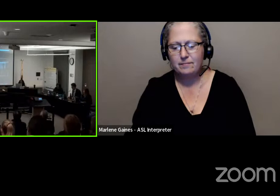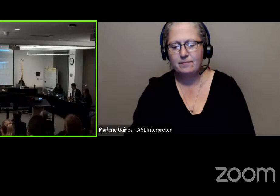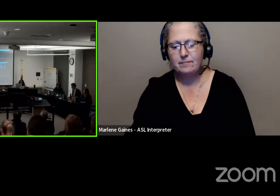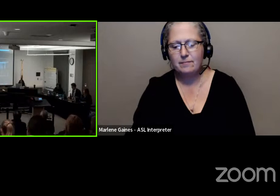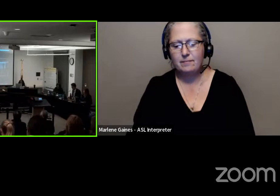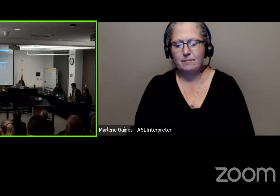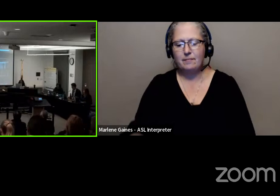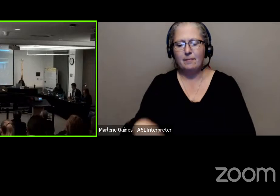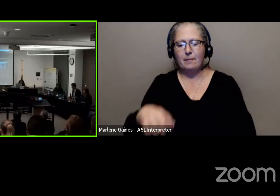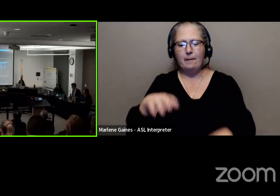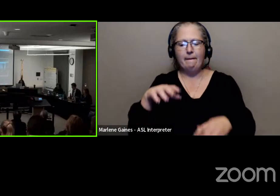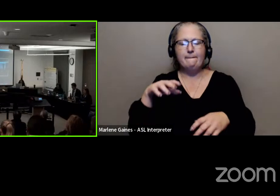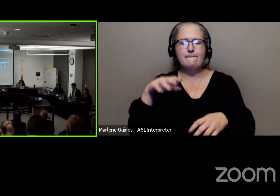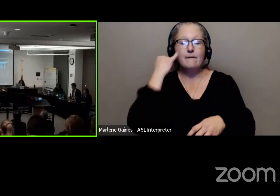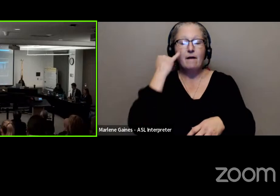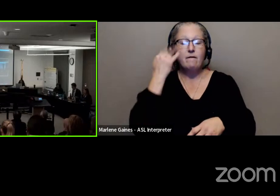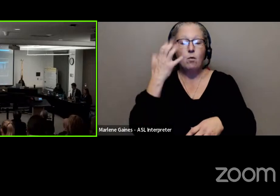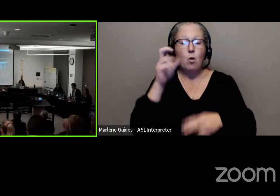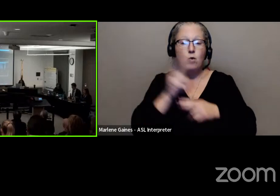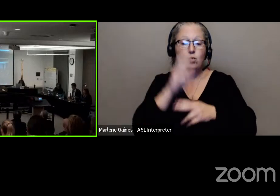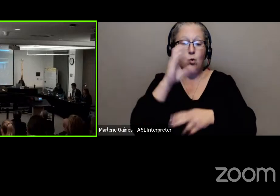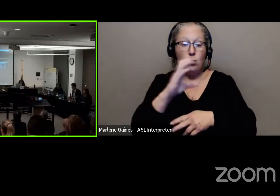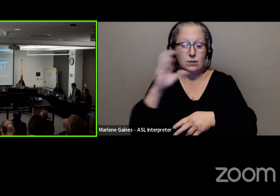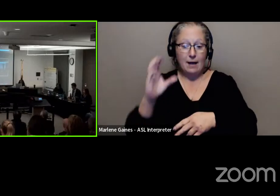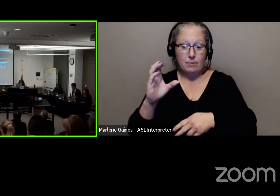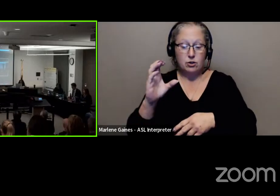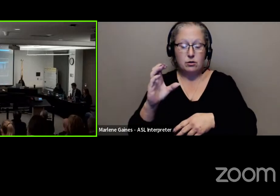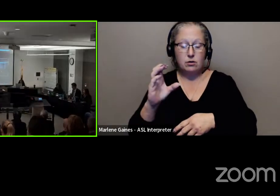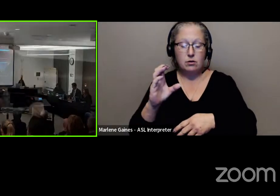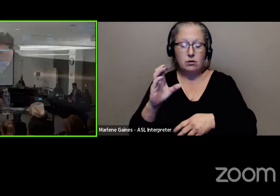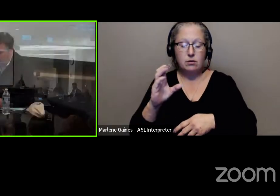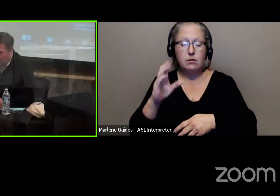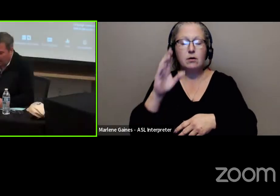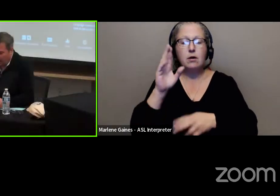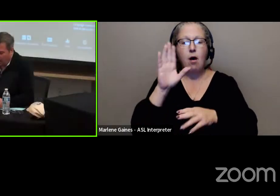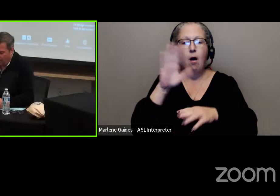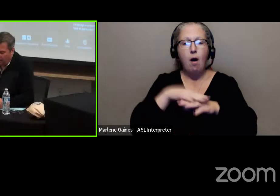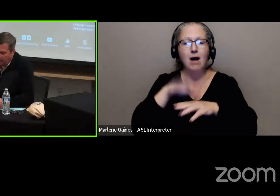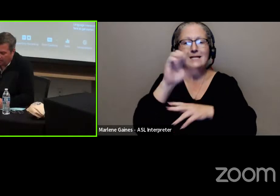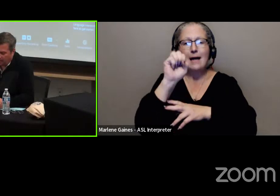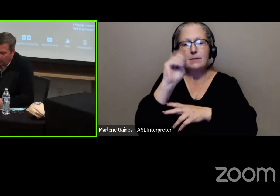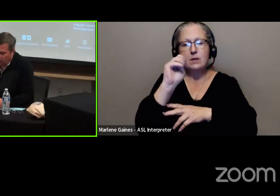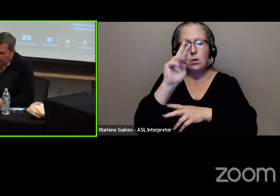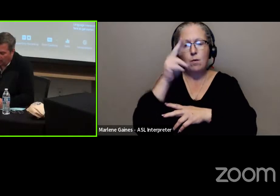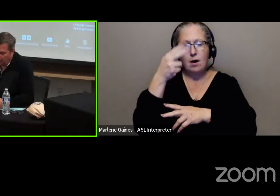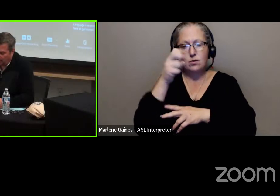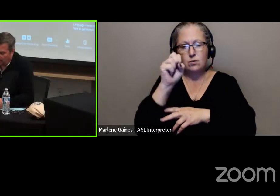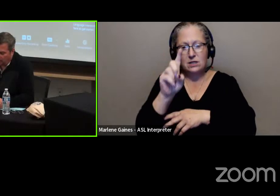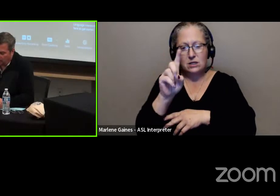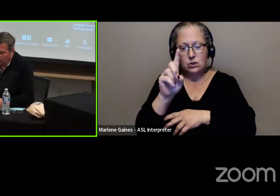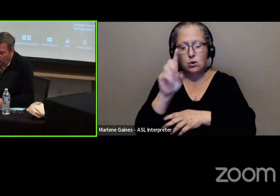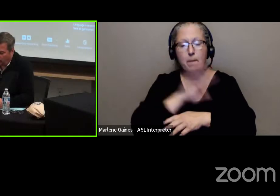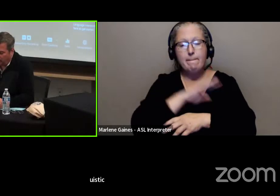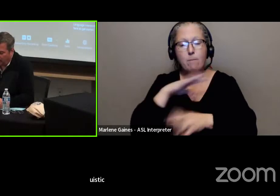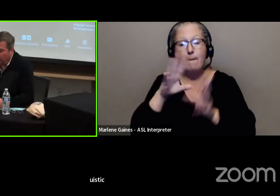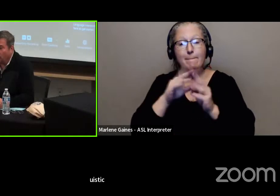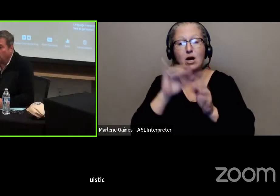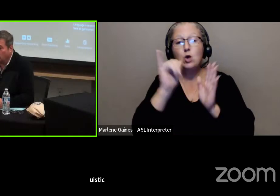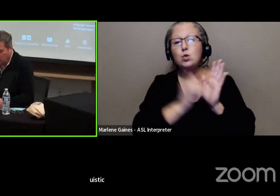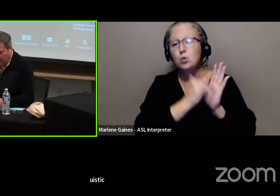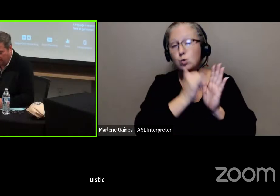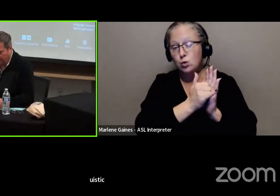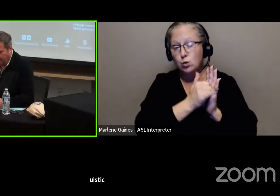closed captions of this meeting, please view the meeting on the San Mateo Union High School District Board Meeting YouTube